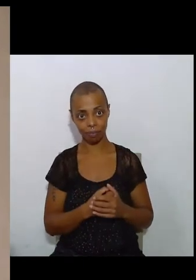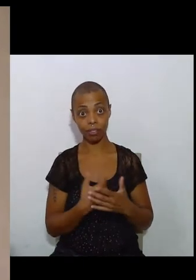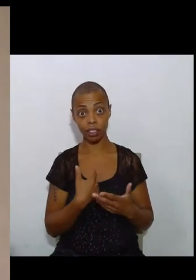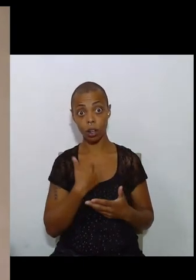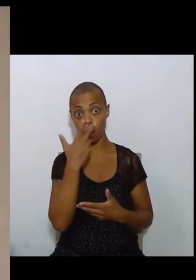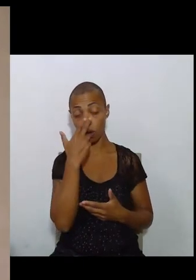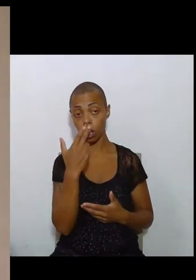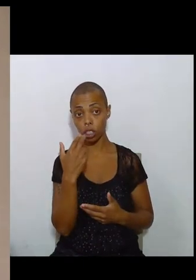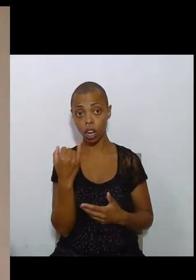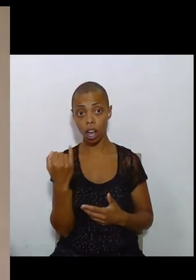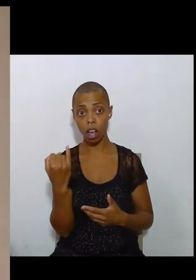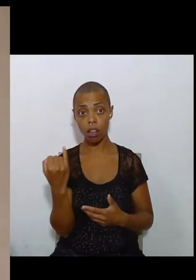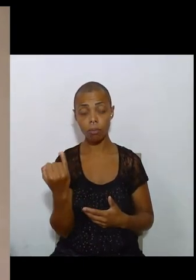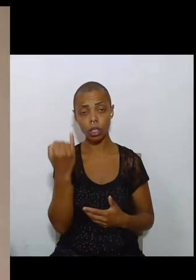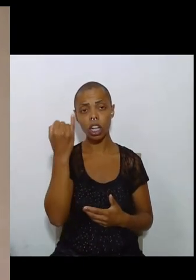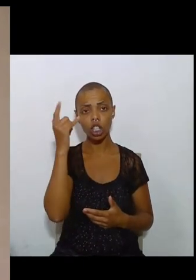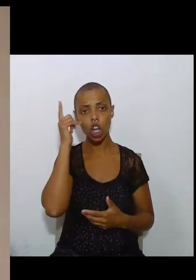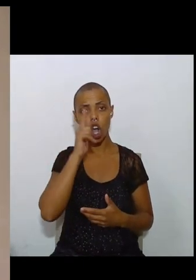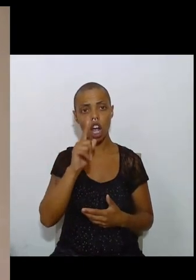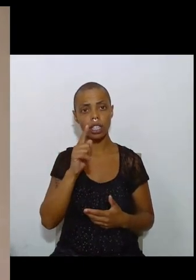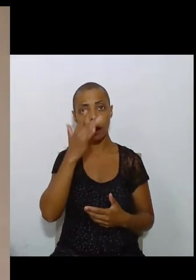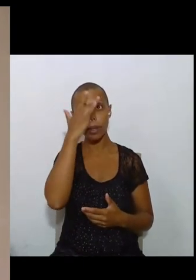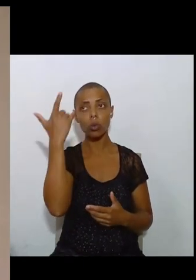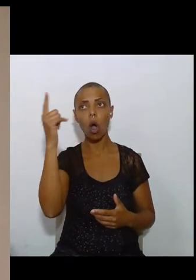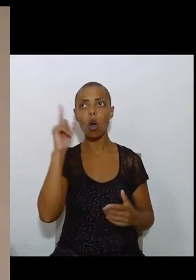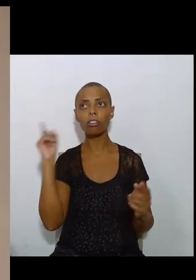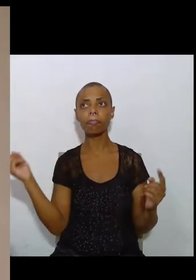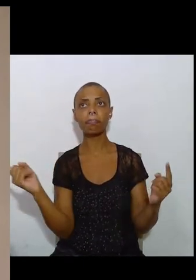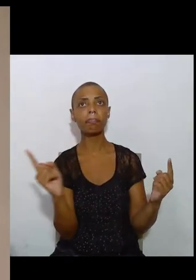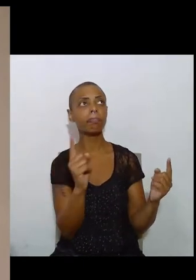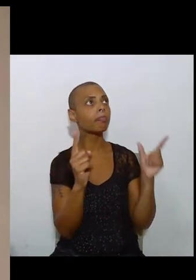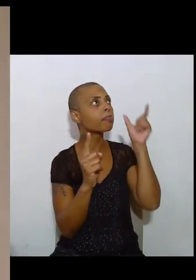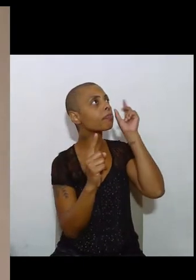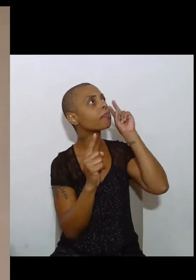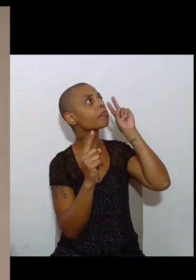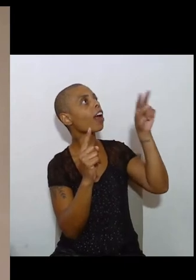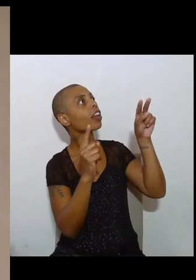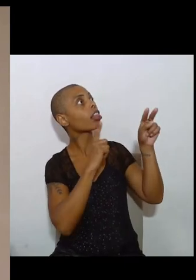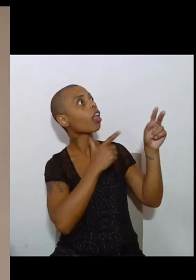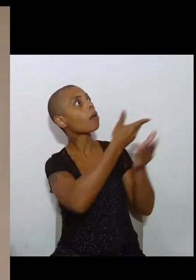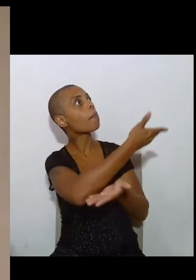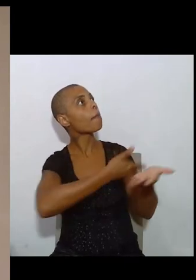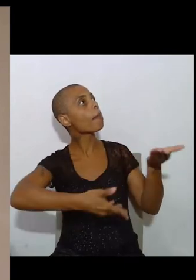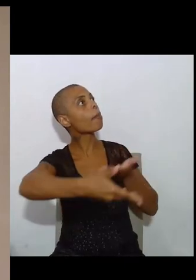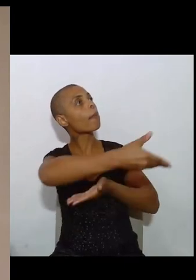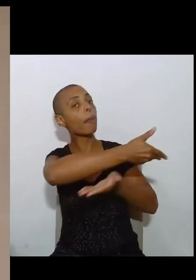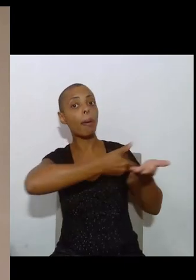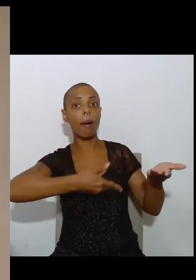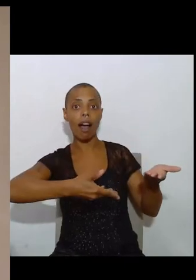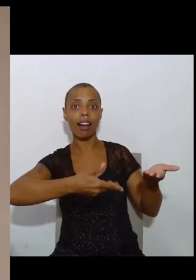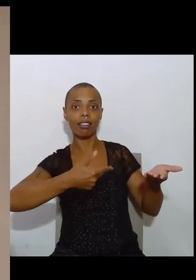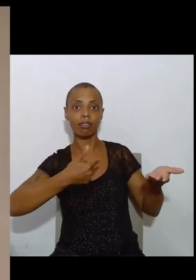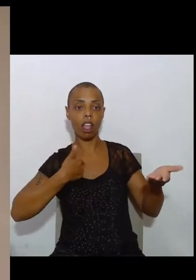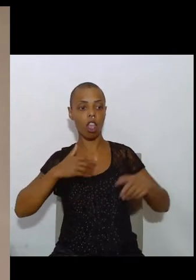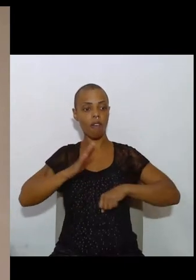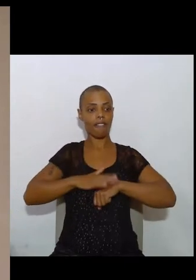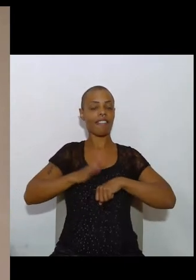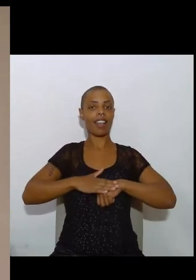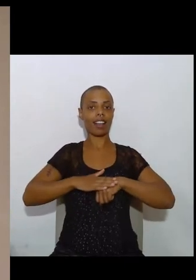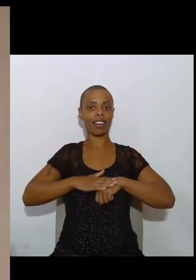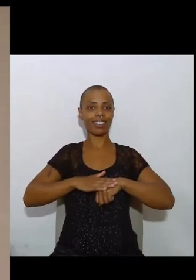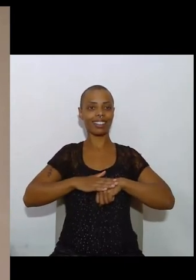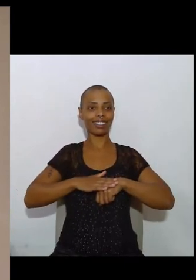that um extremely interesting you know to be able to establish that dialogue with other